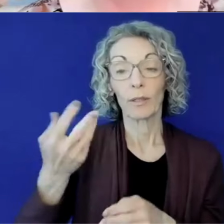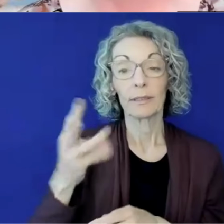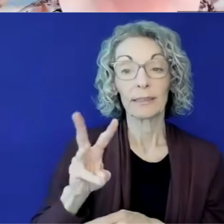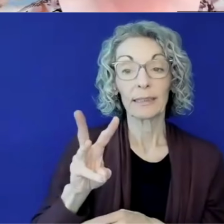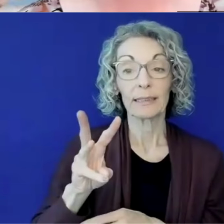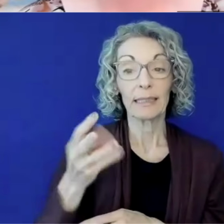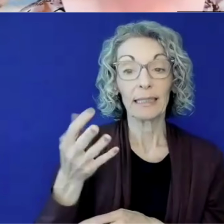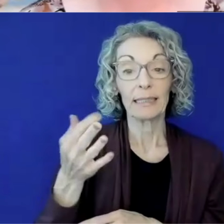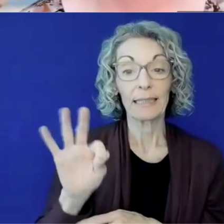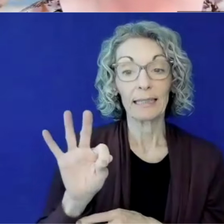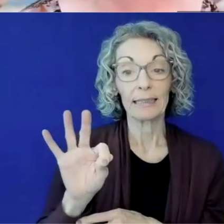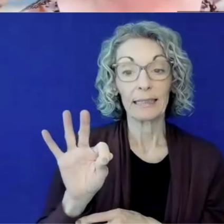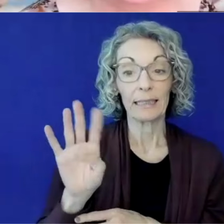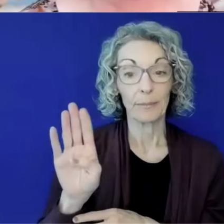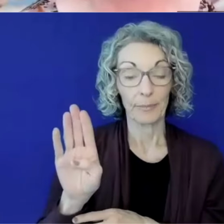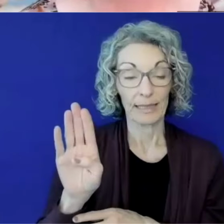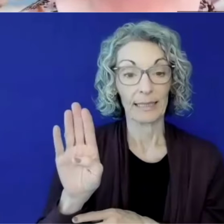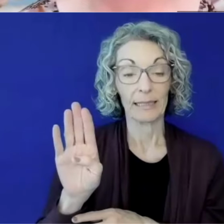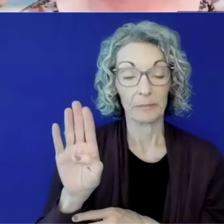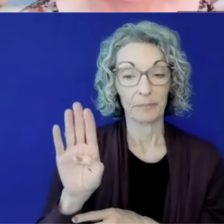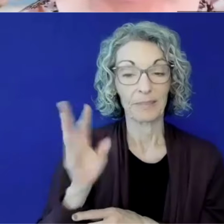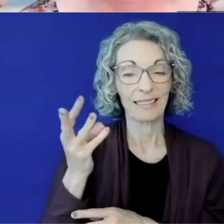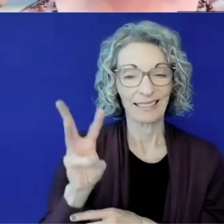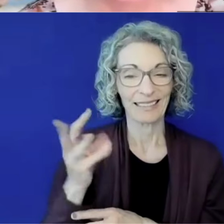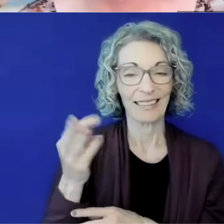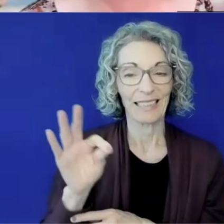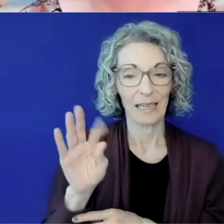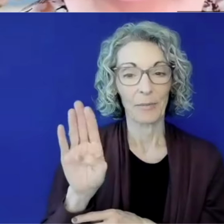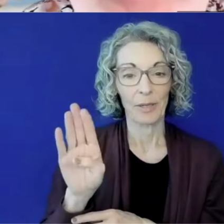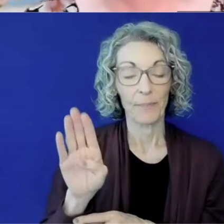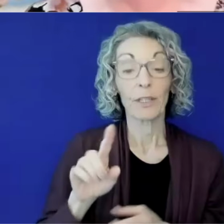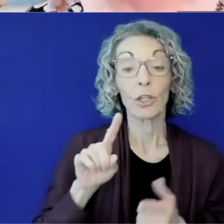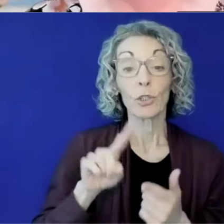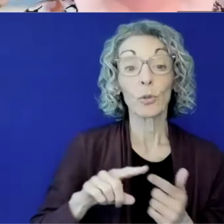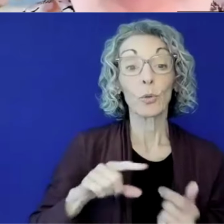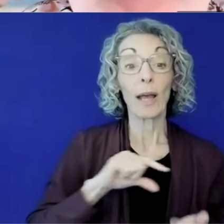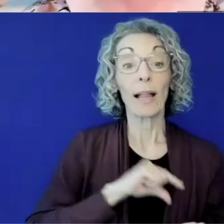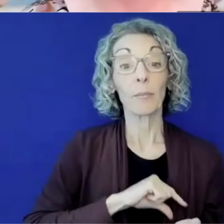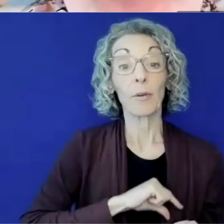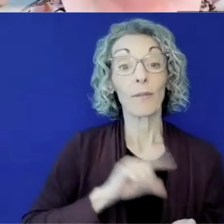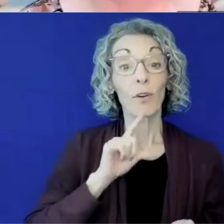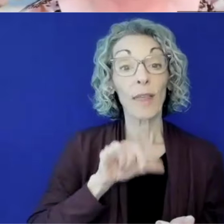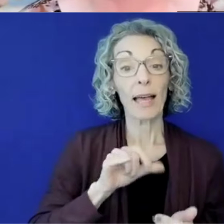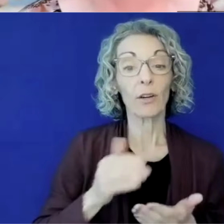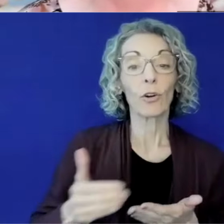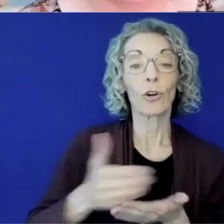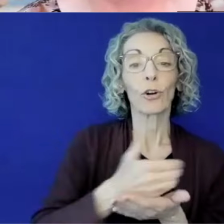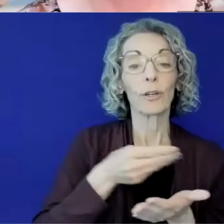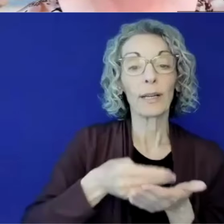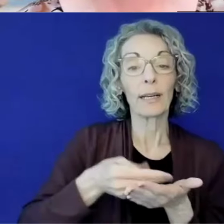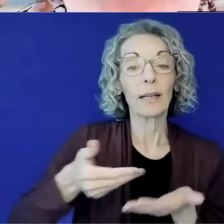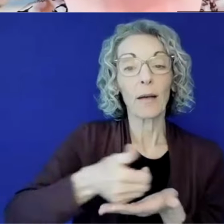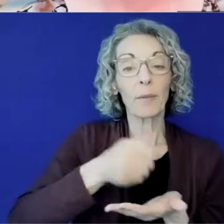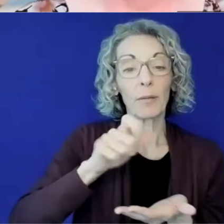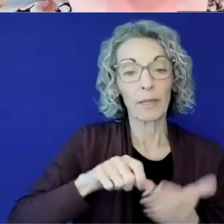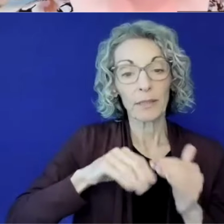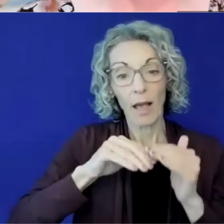1619B. Now, in order to be eligible, your earned income has to be below a state threshold